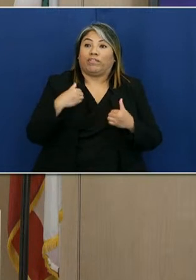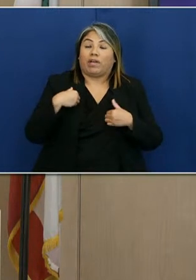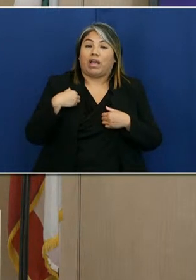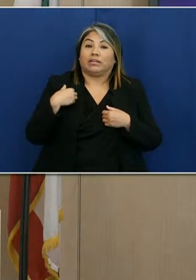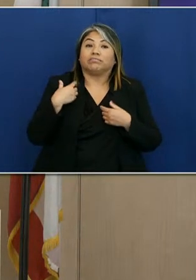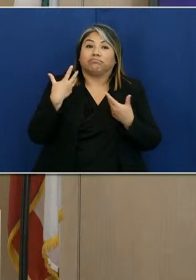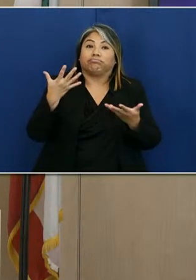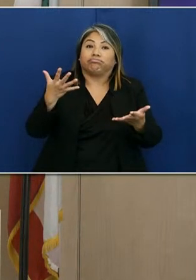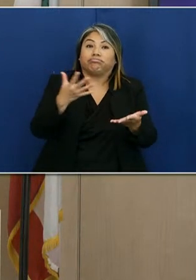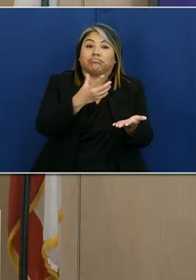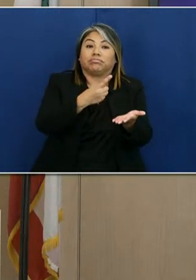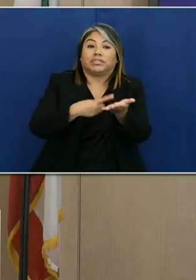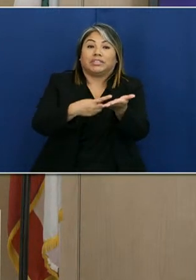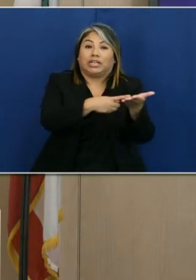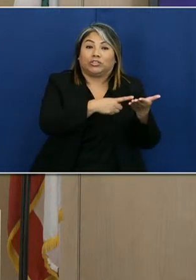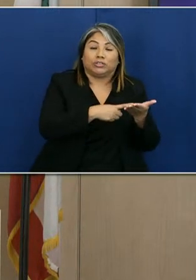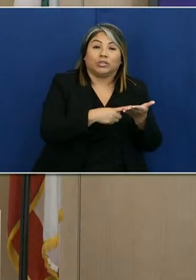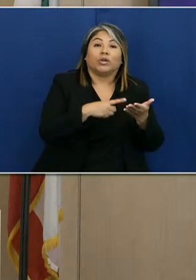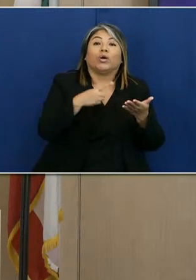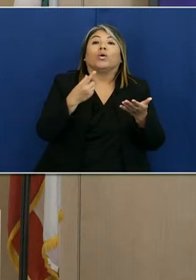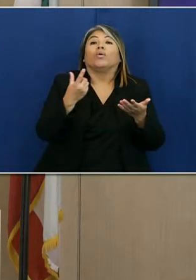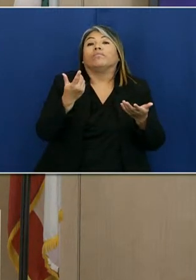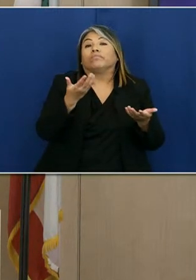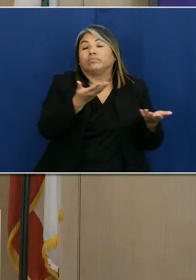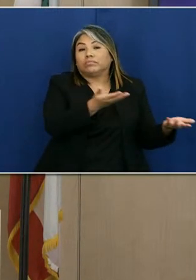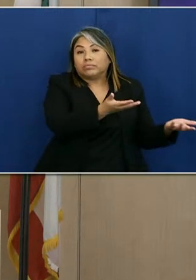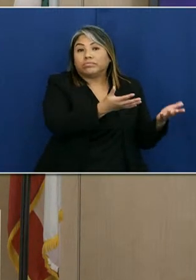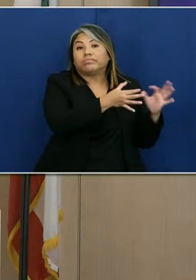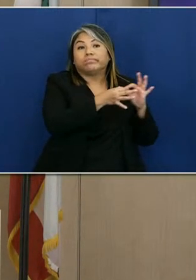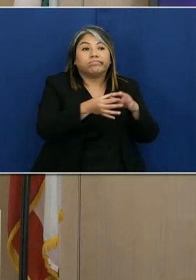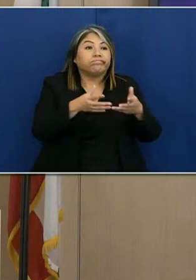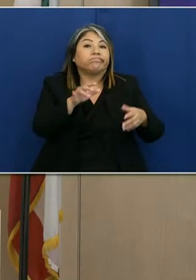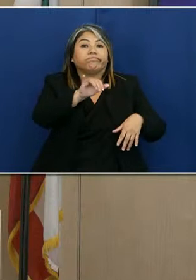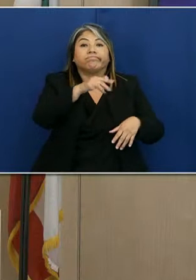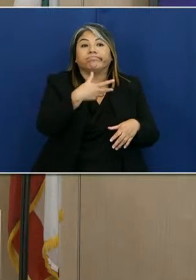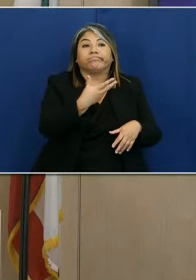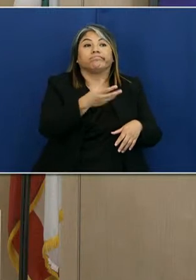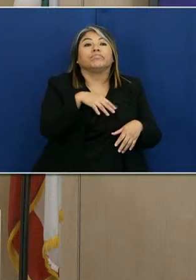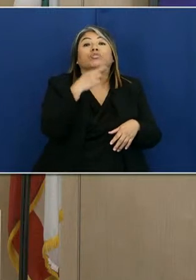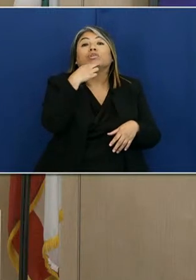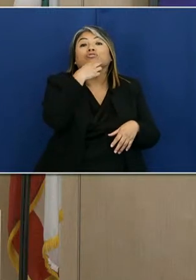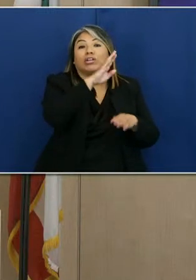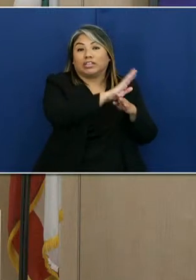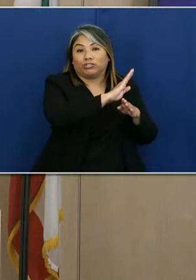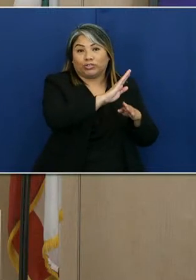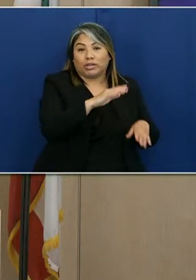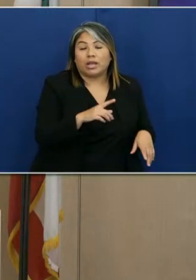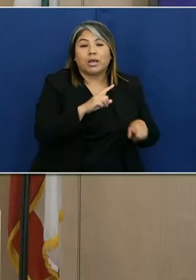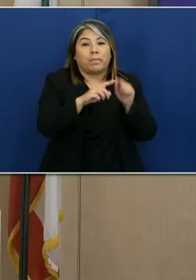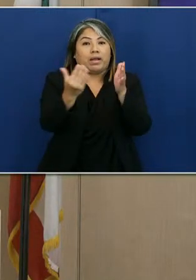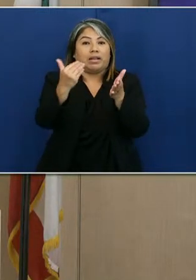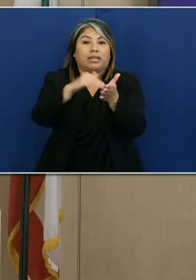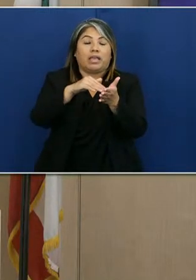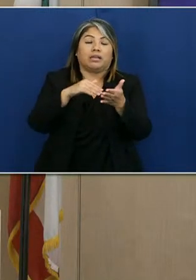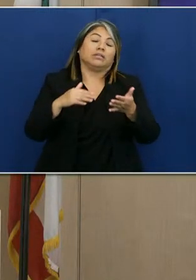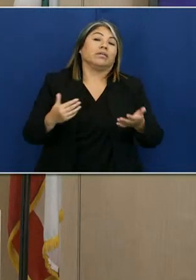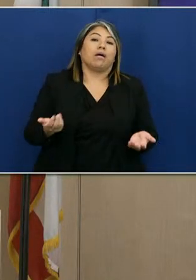preliminary discussions with in terms of the restaurant industry. But